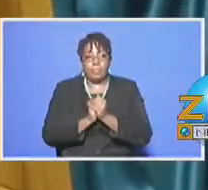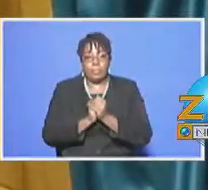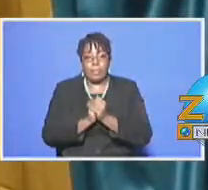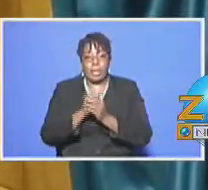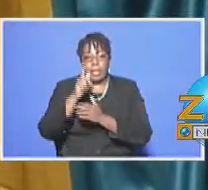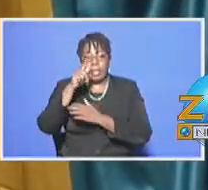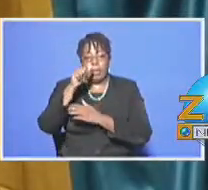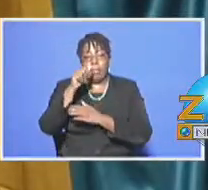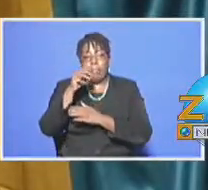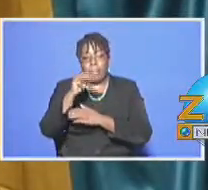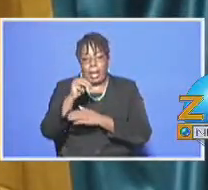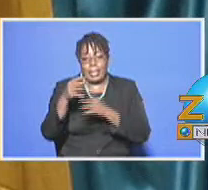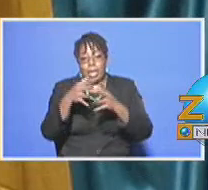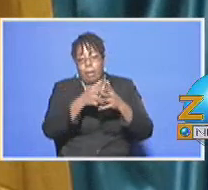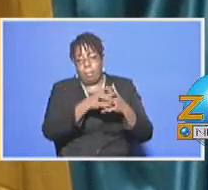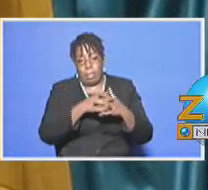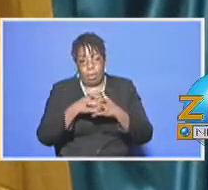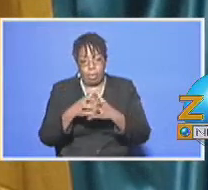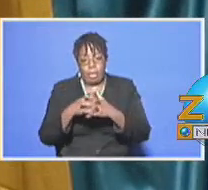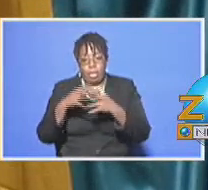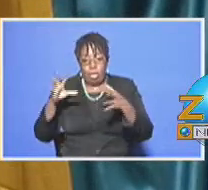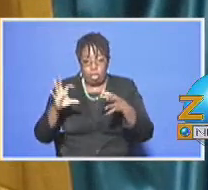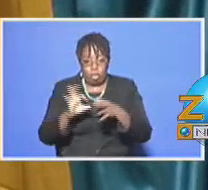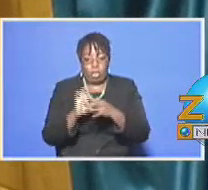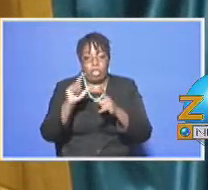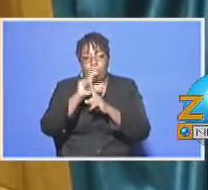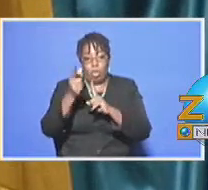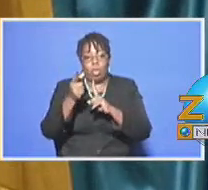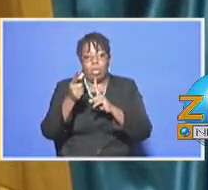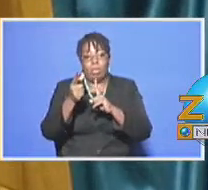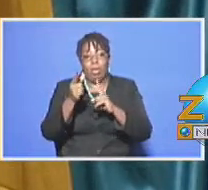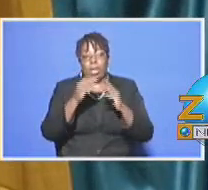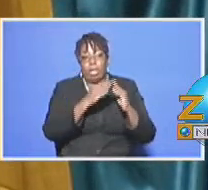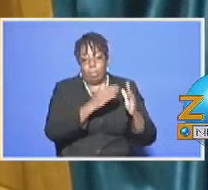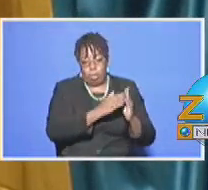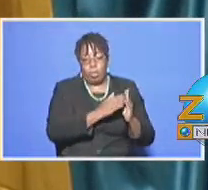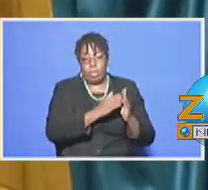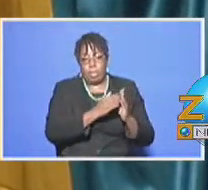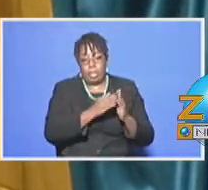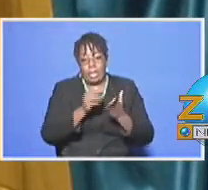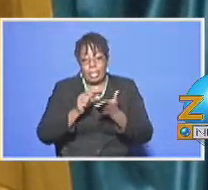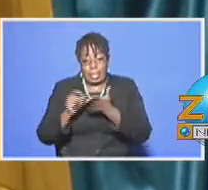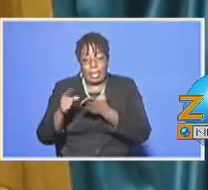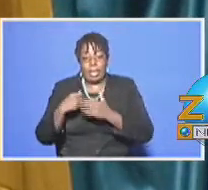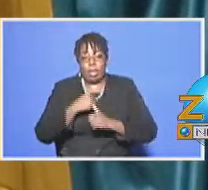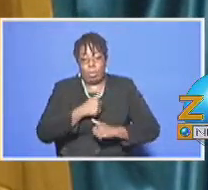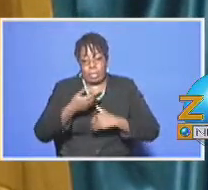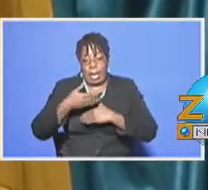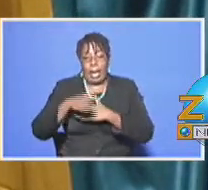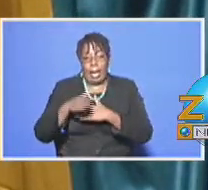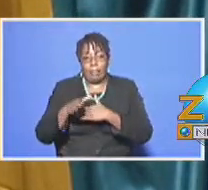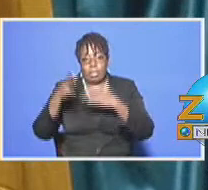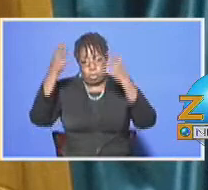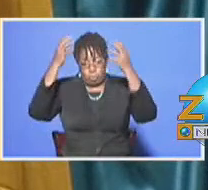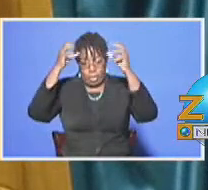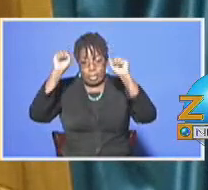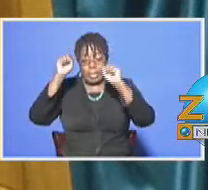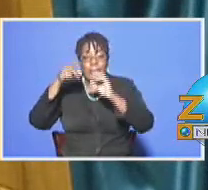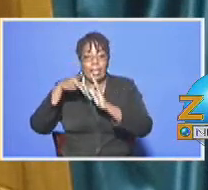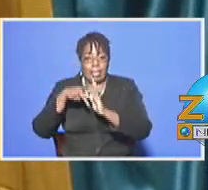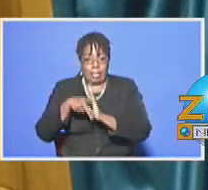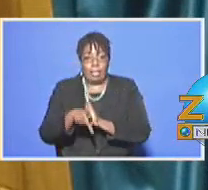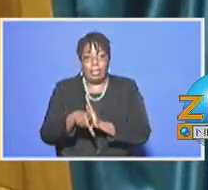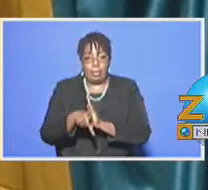Health Organization, or PAHO, joining the global community in expressing condolences to Haiti following its president's